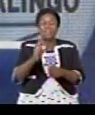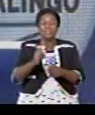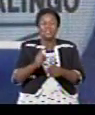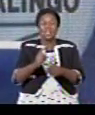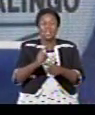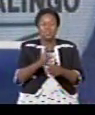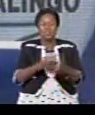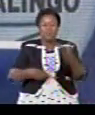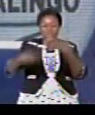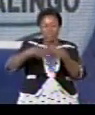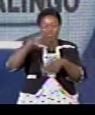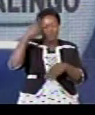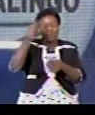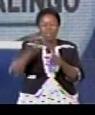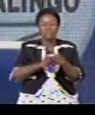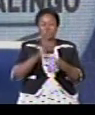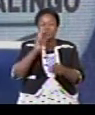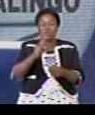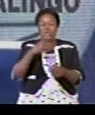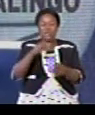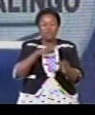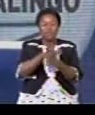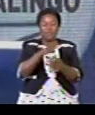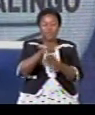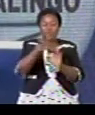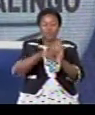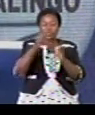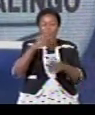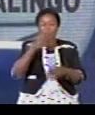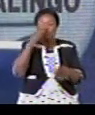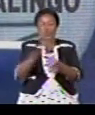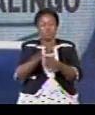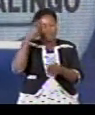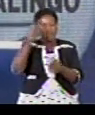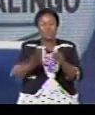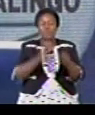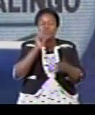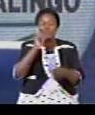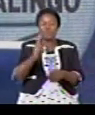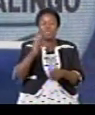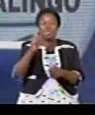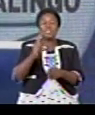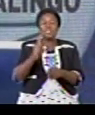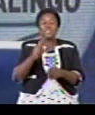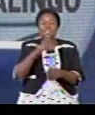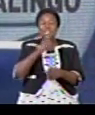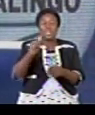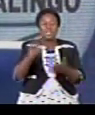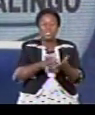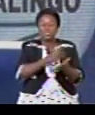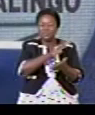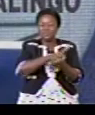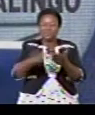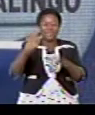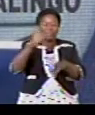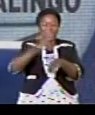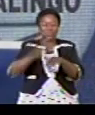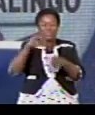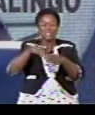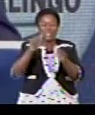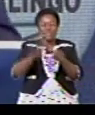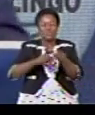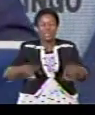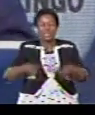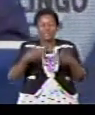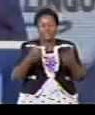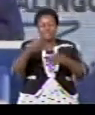for everyone. The fulfillment of your promise for everyone. A divine touch in every life